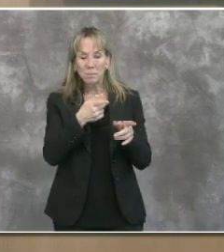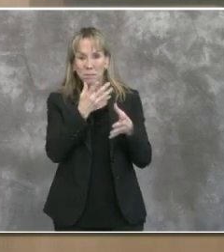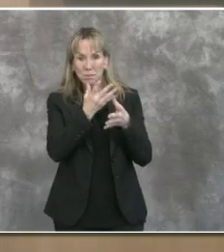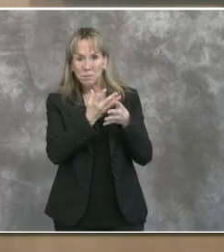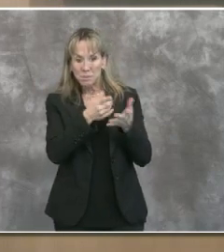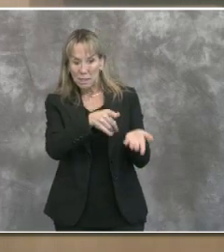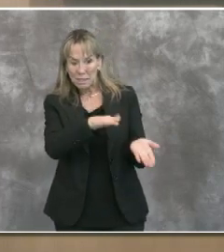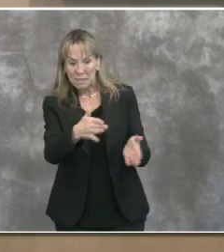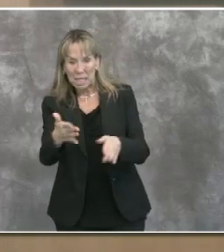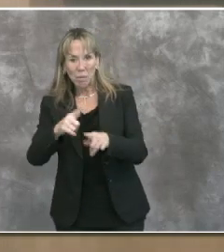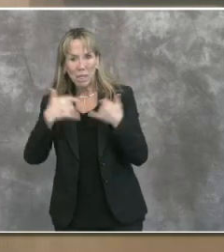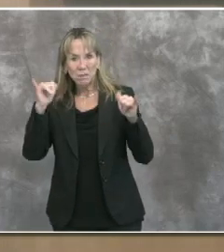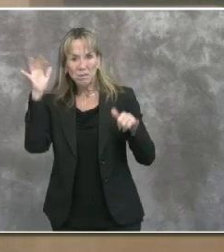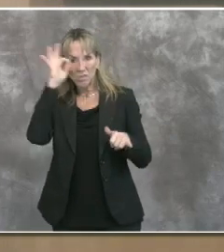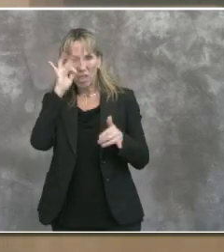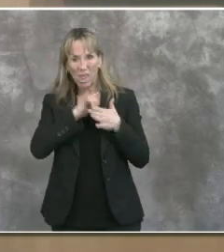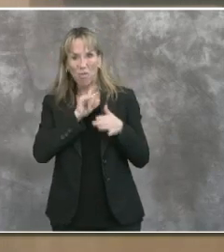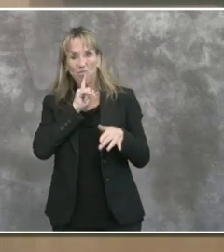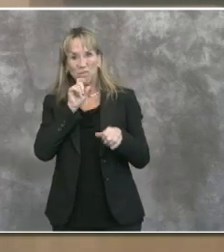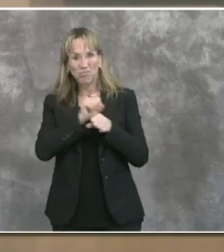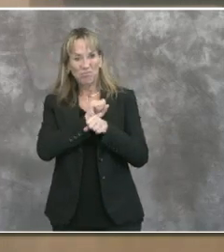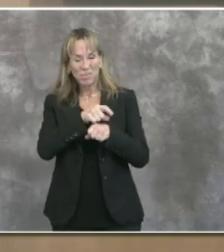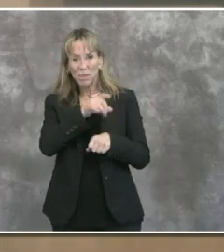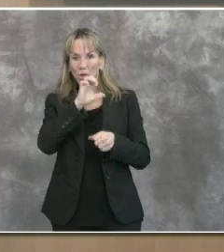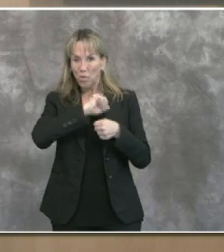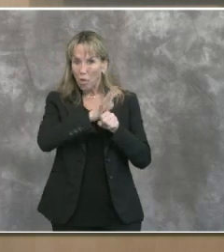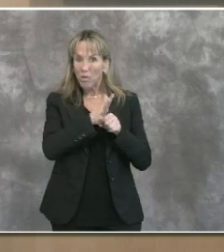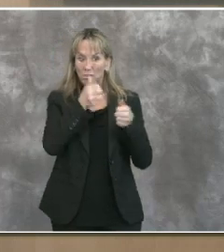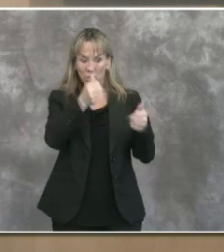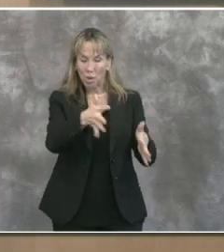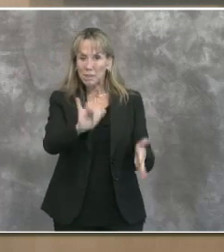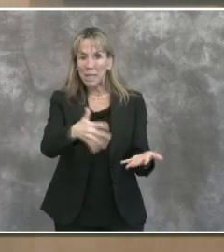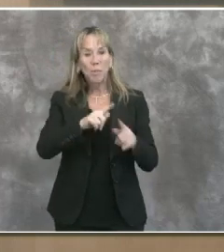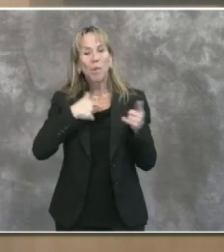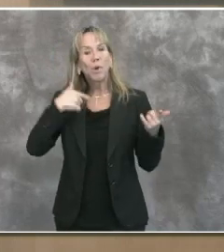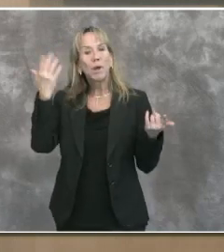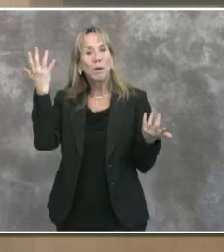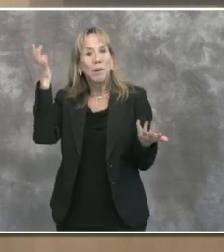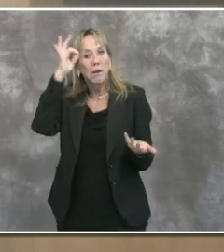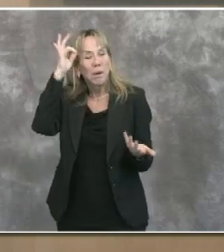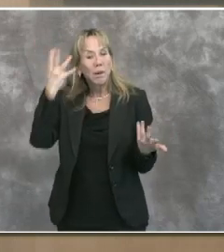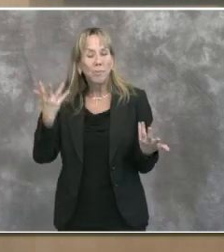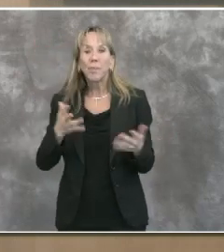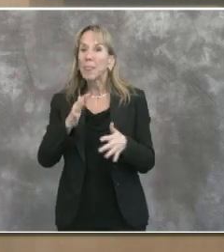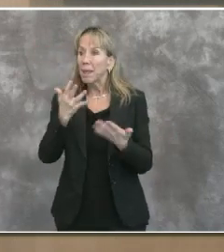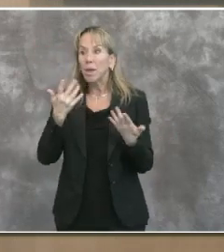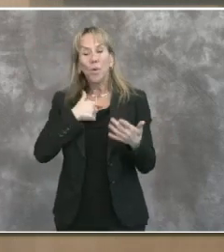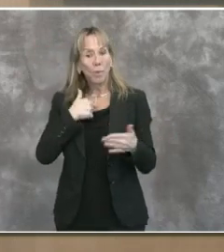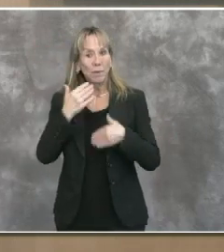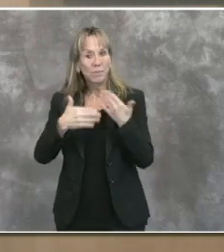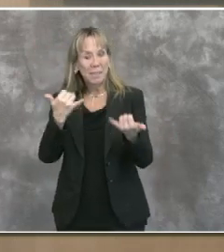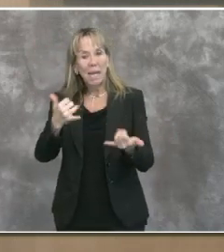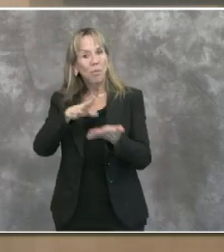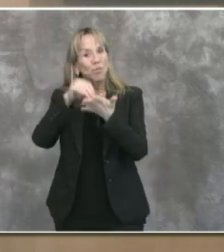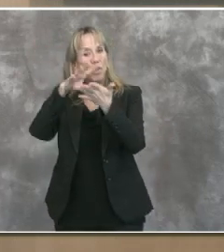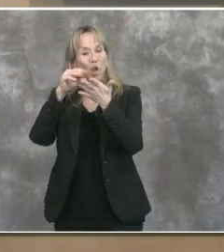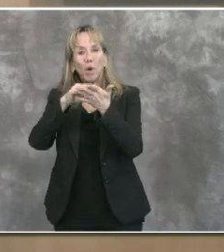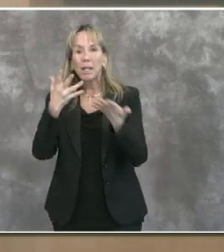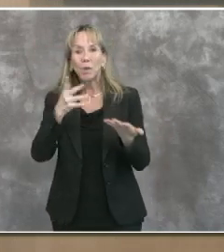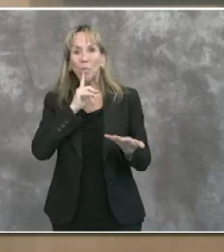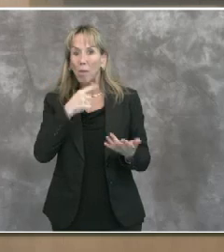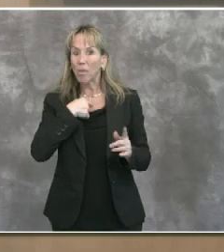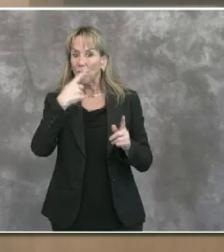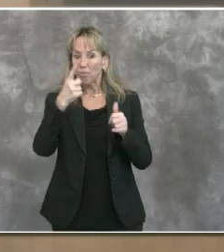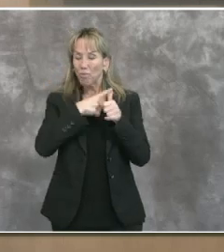I mean, I think we're still learning a lot about this disease. It turns out that it doesn't just cause lung illness, it can cause other types